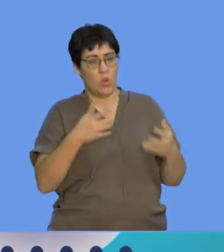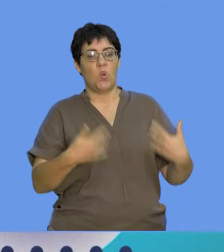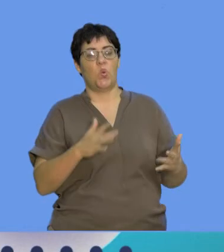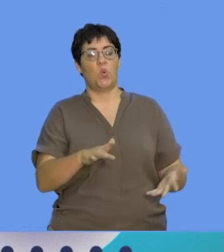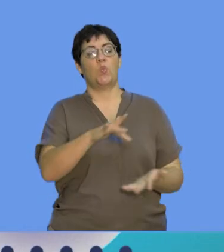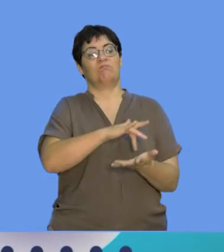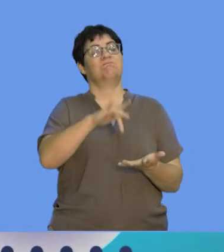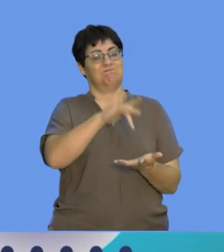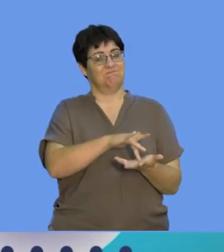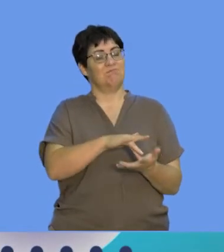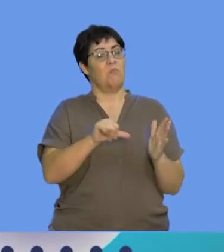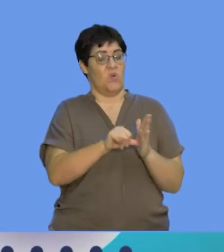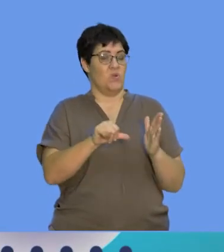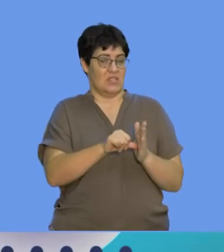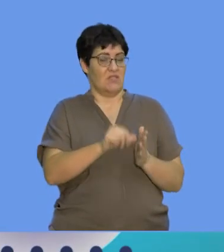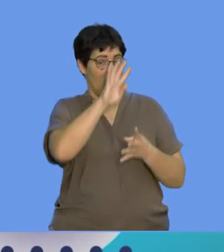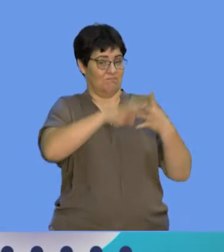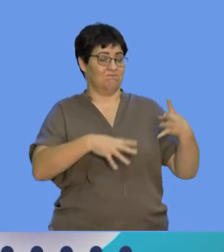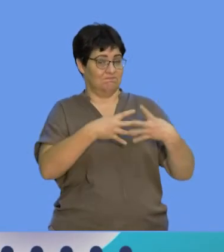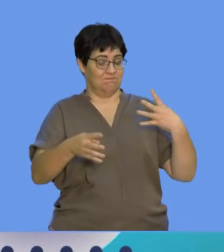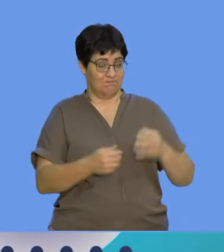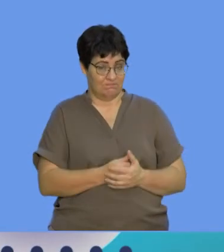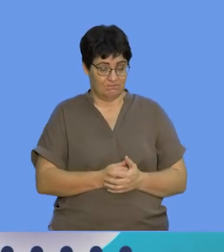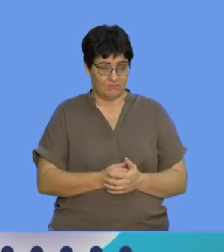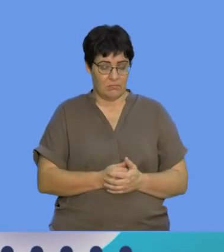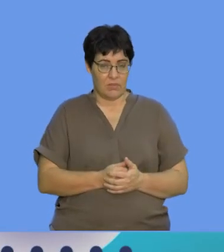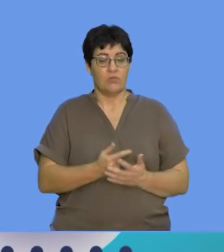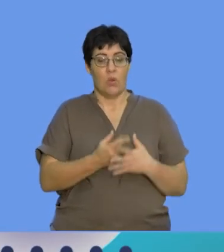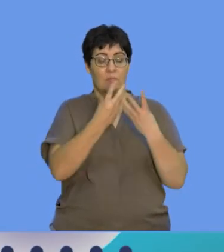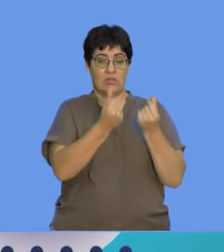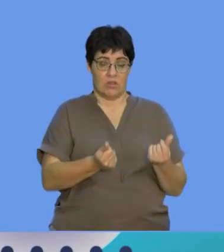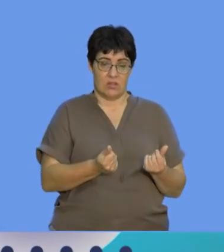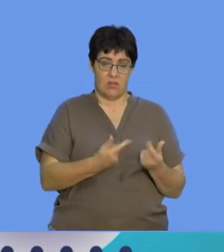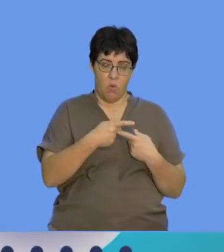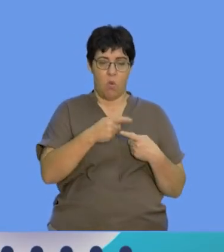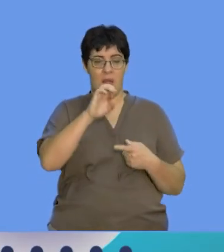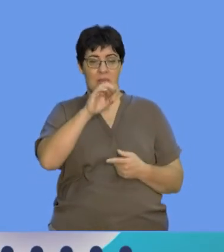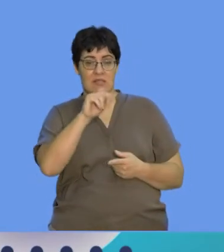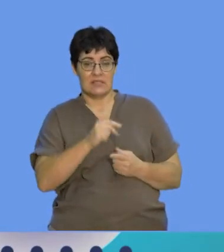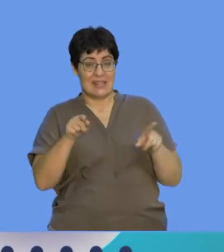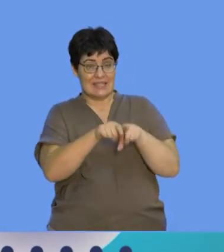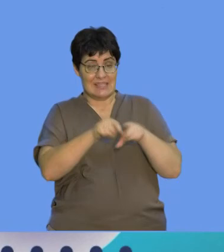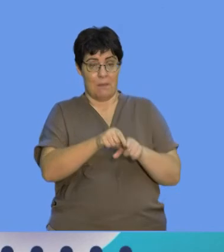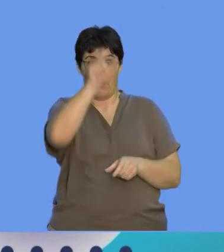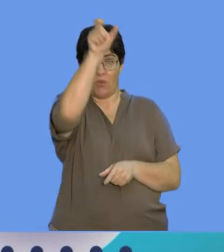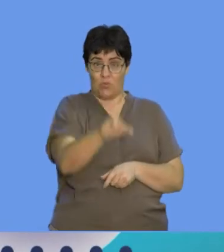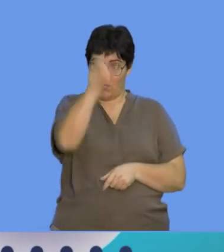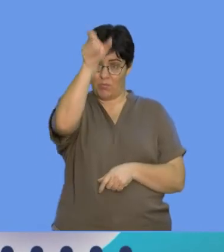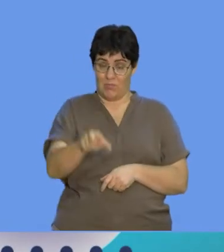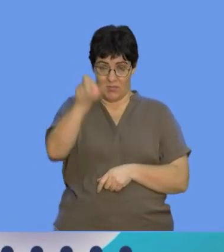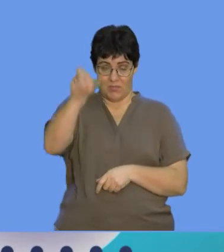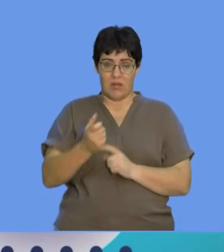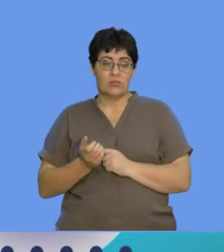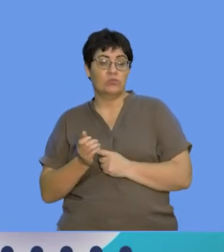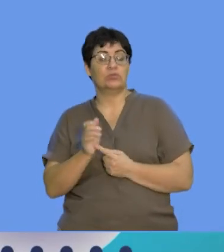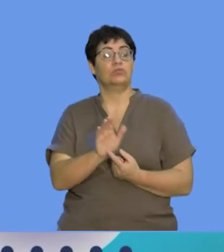as far as the periodic table is concerned. So to find materials or elements within the same group, because they show or they display